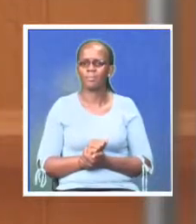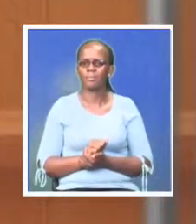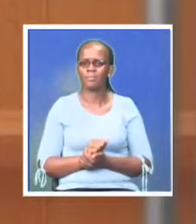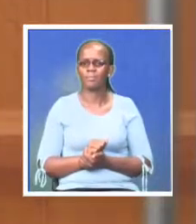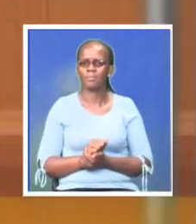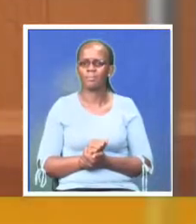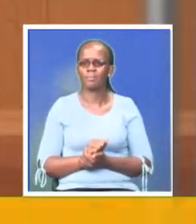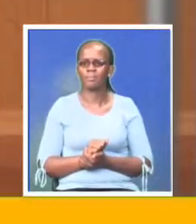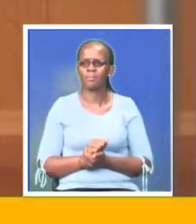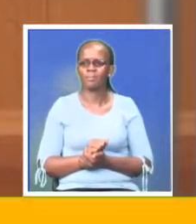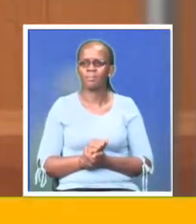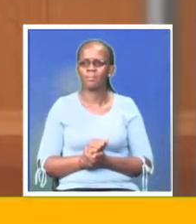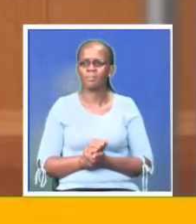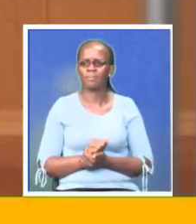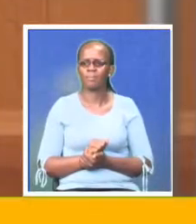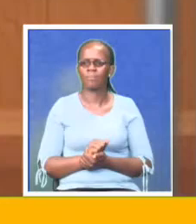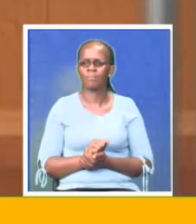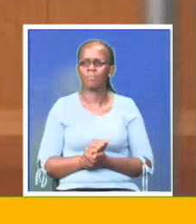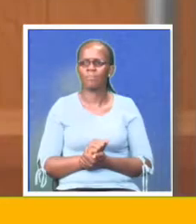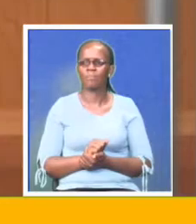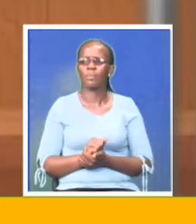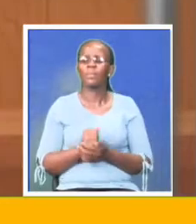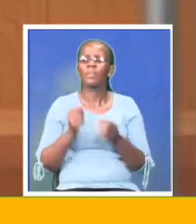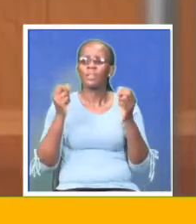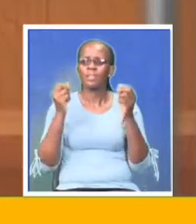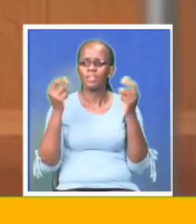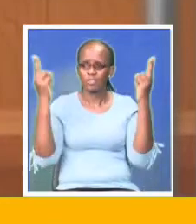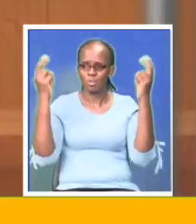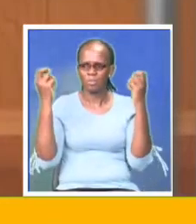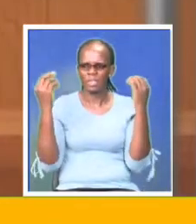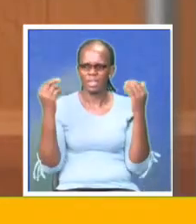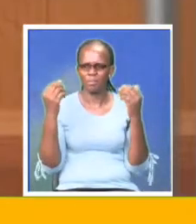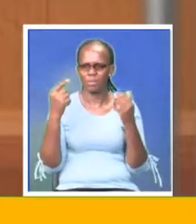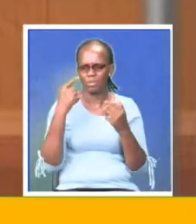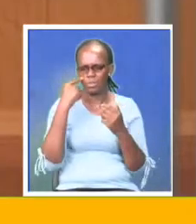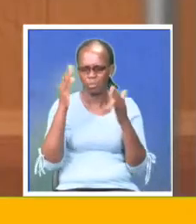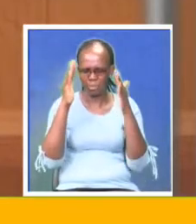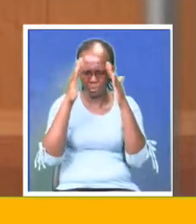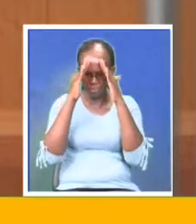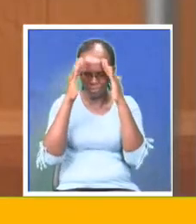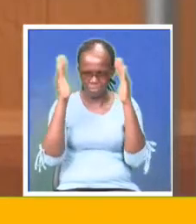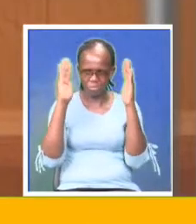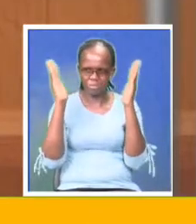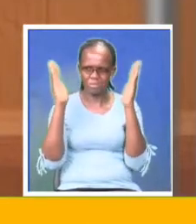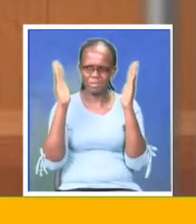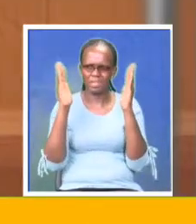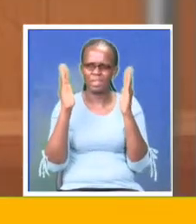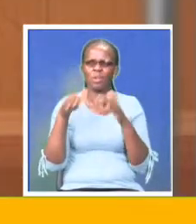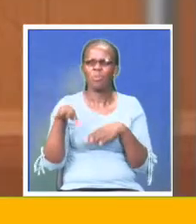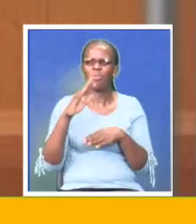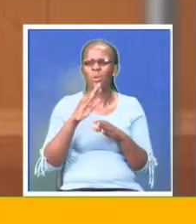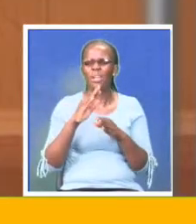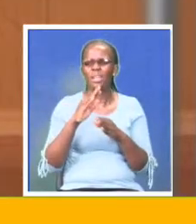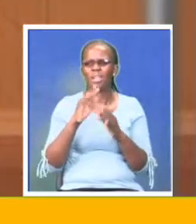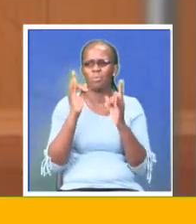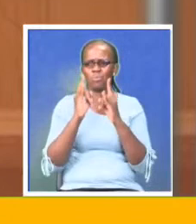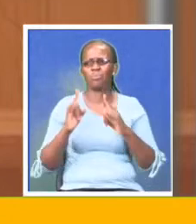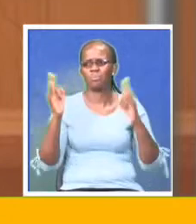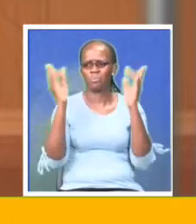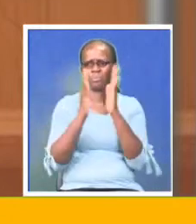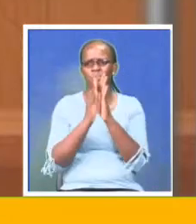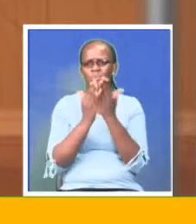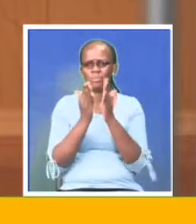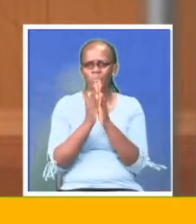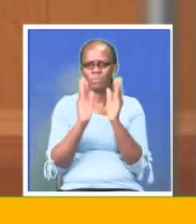our today's rationale is to bring awareness to the importance of obedience to biblical teachings and